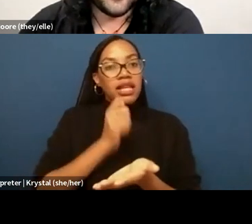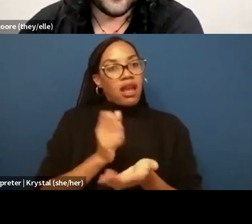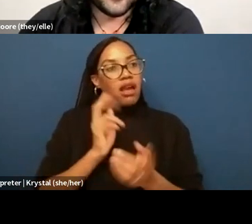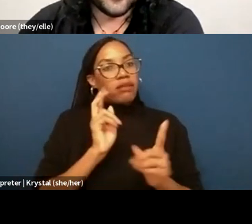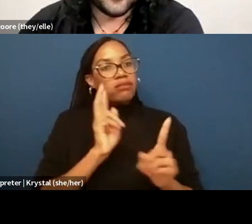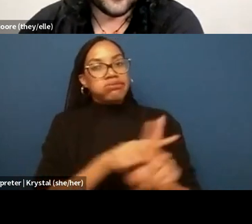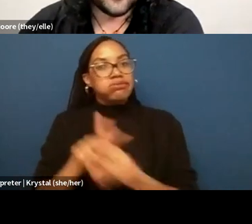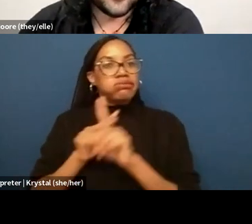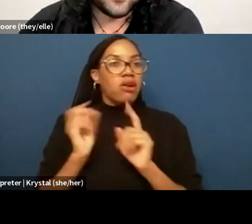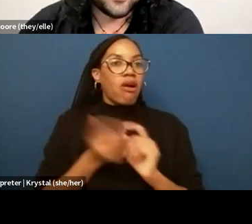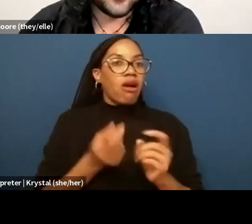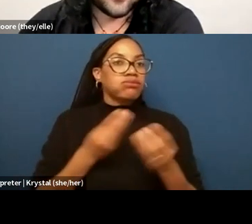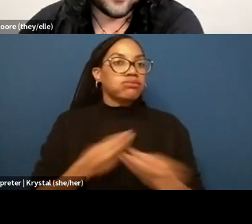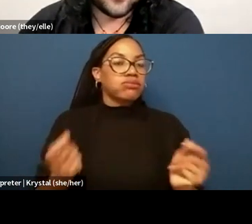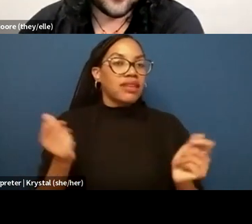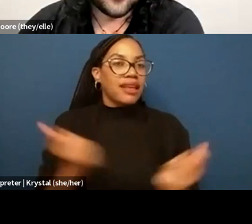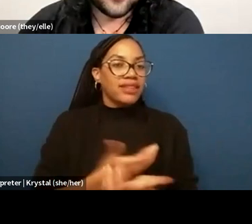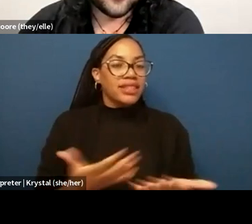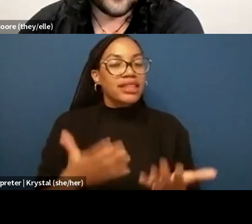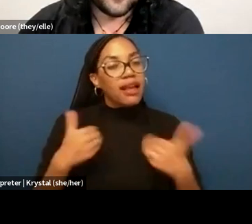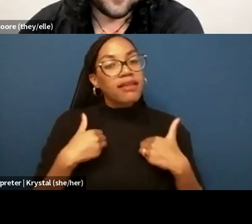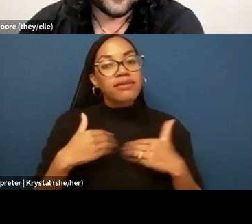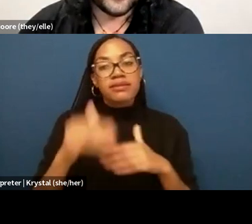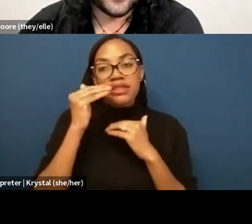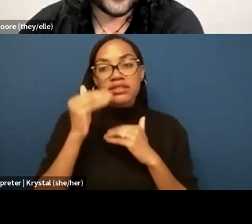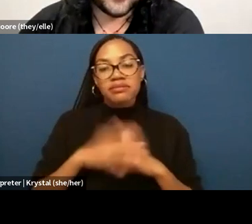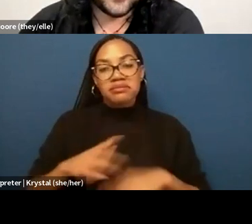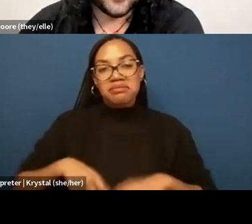significant limitations, right? So I'll stop there. I know I said a lot, but I'll stop.